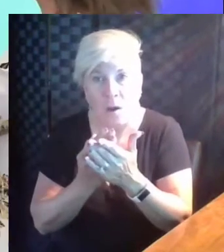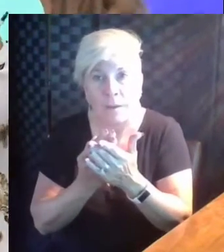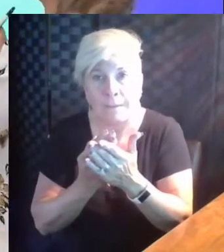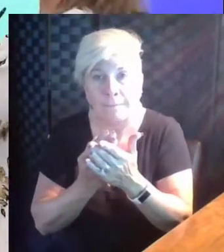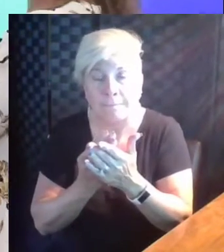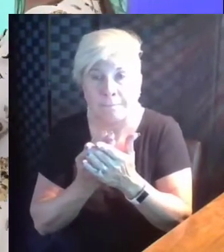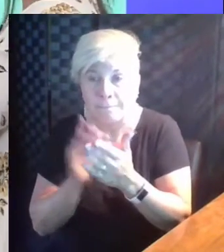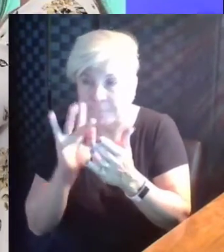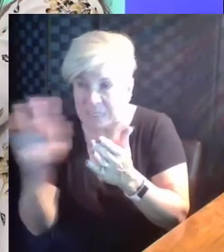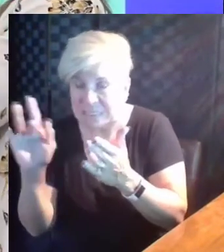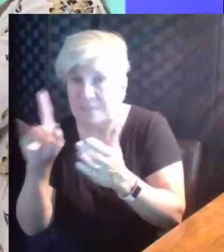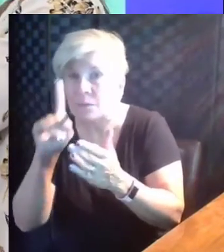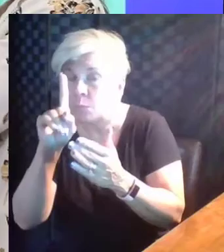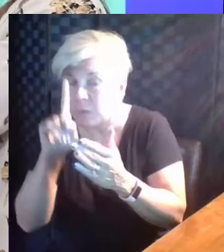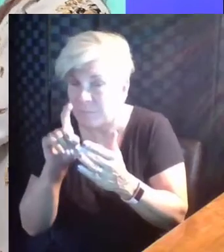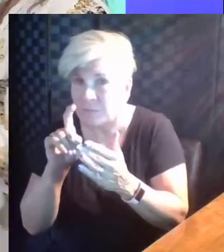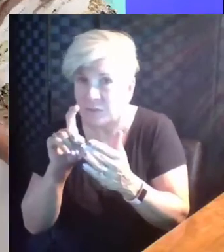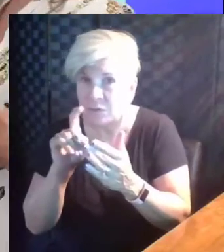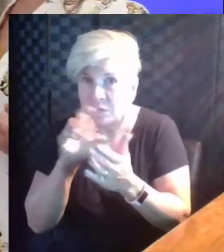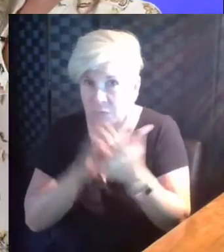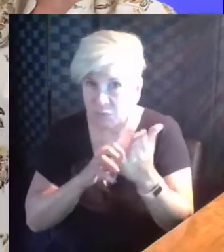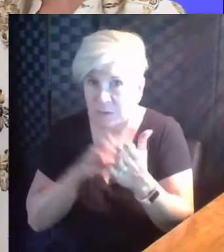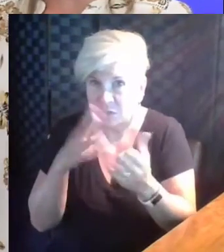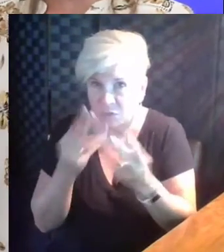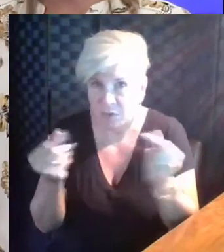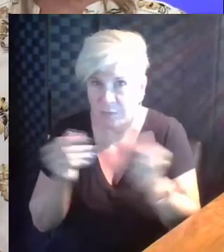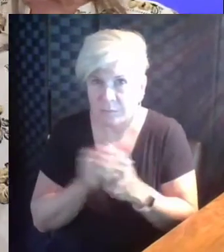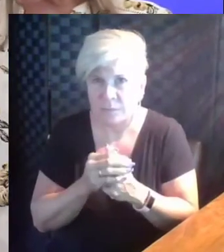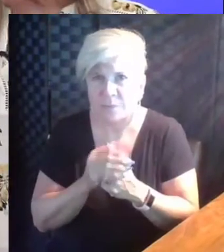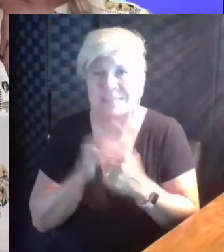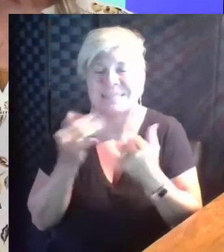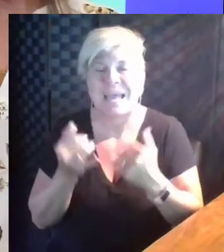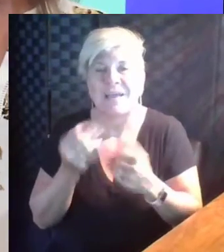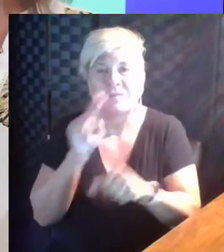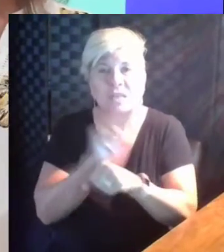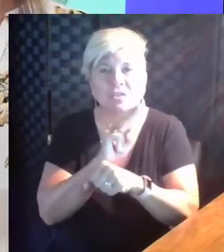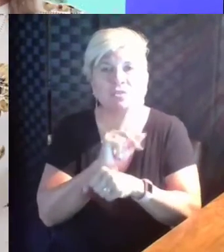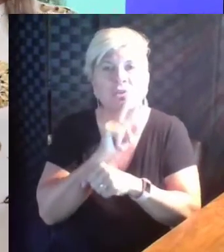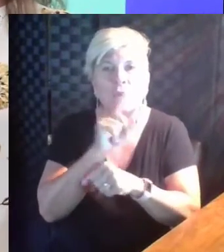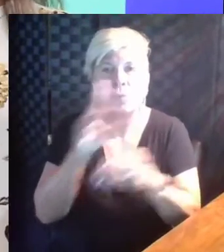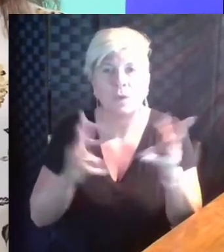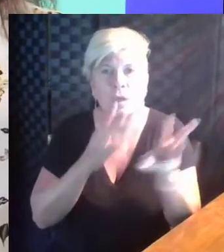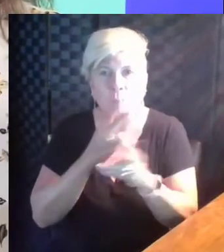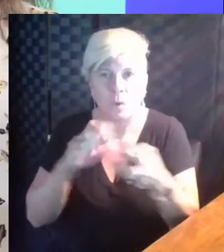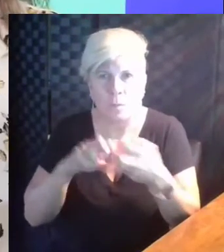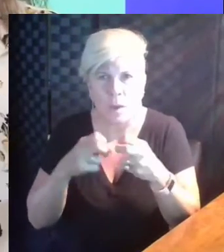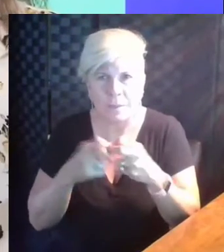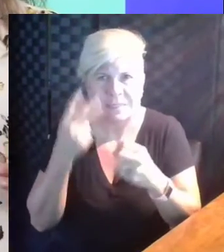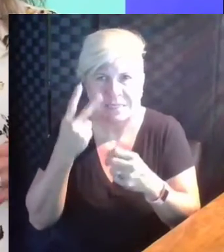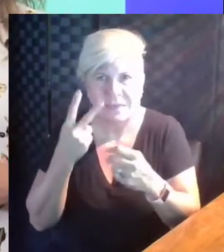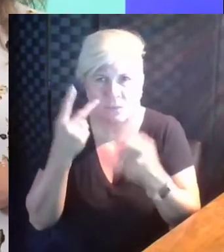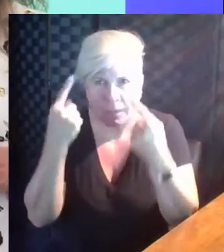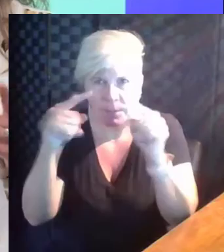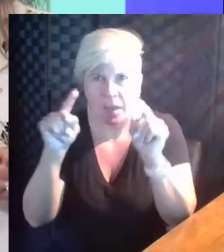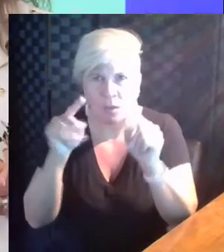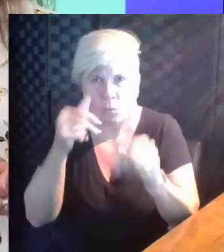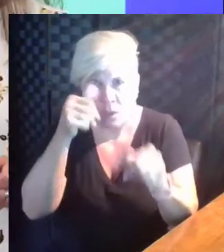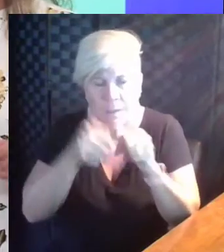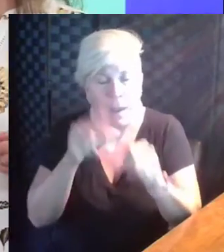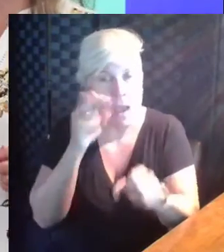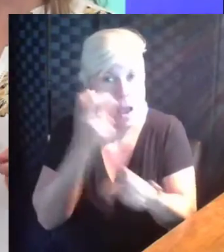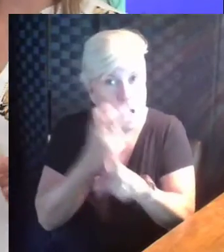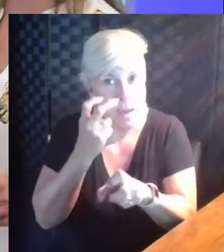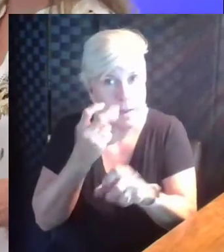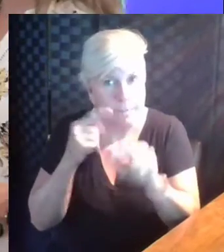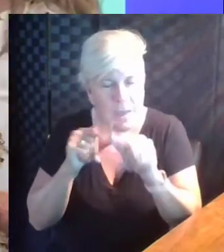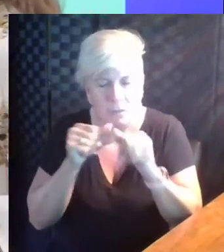problem. And we're going to have to figure out how to solve that. So let's put this into a real world problem and see if we can make it work. Remember, this is tough,